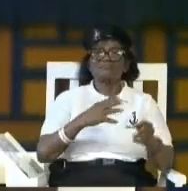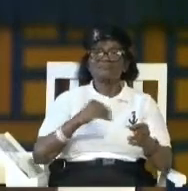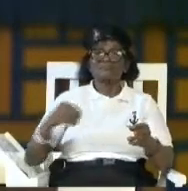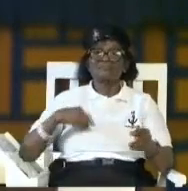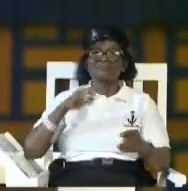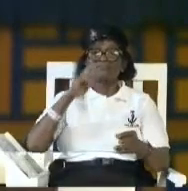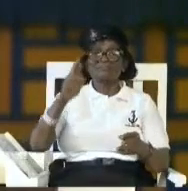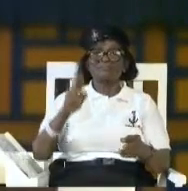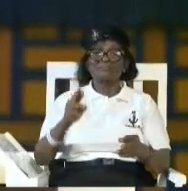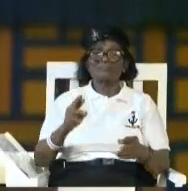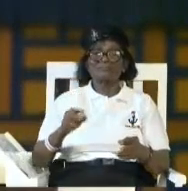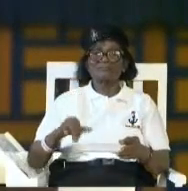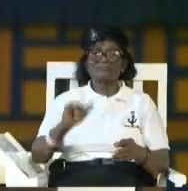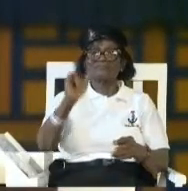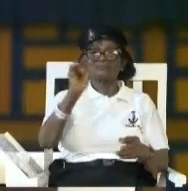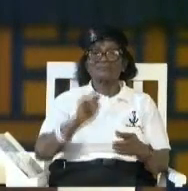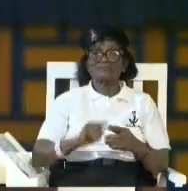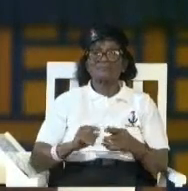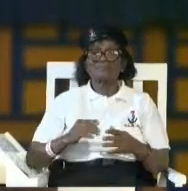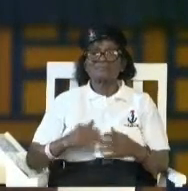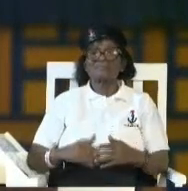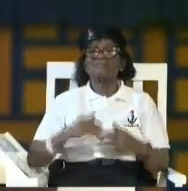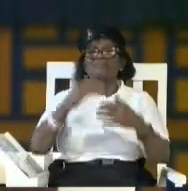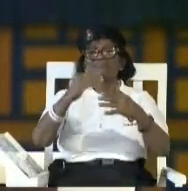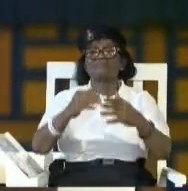even approach Friday and Saturday.